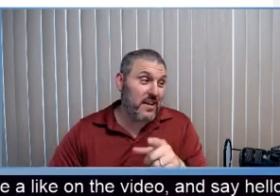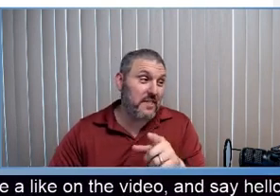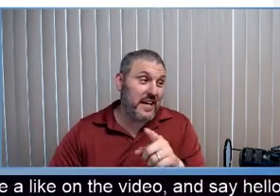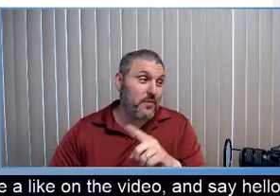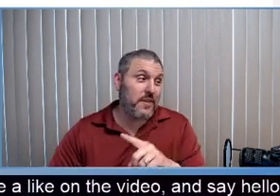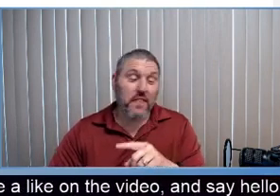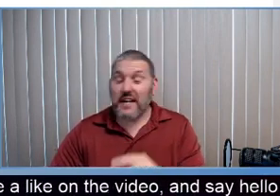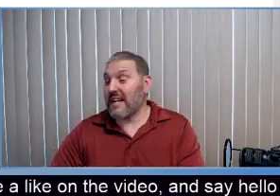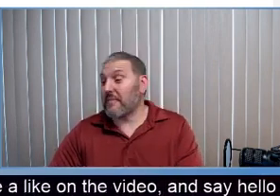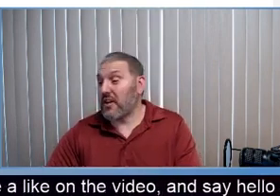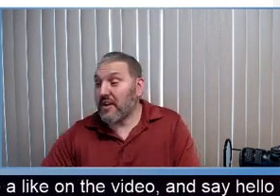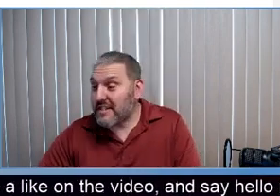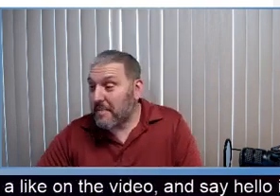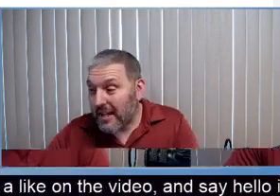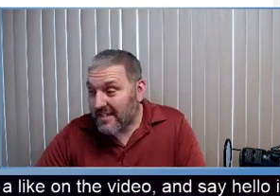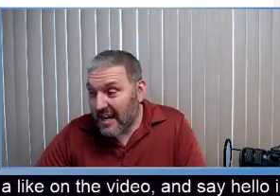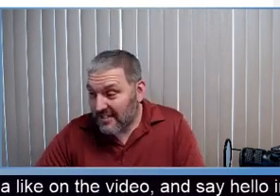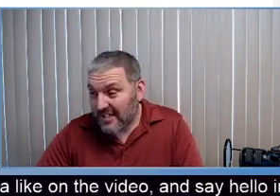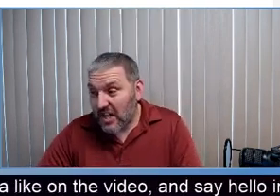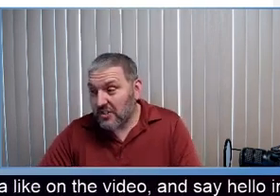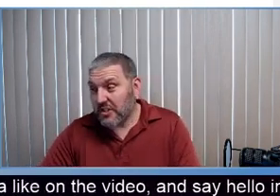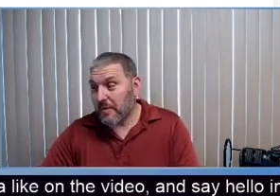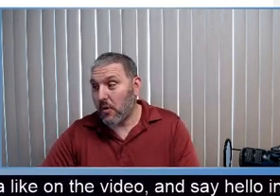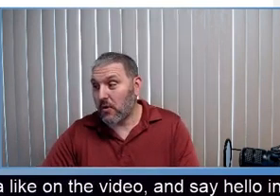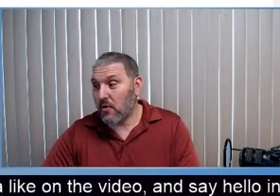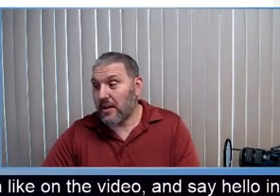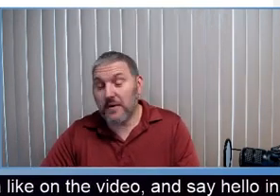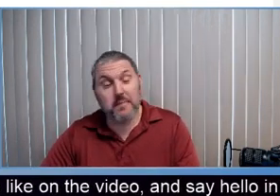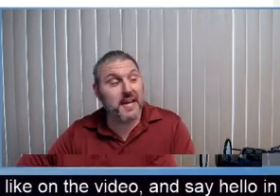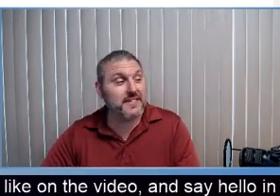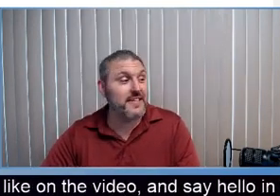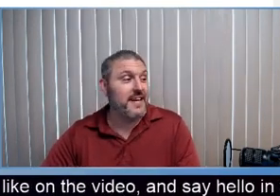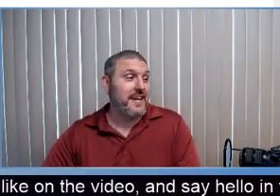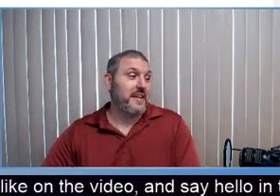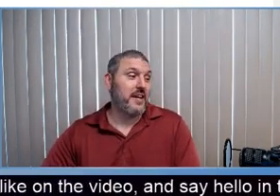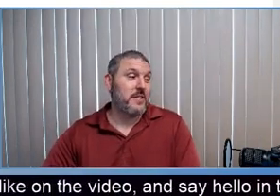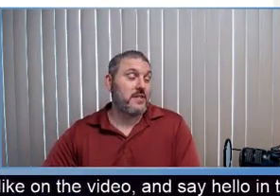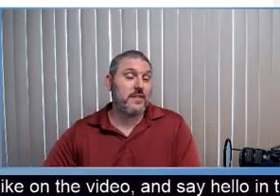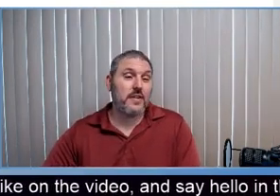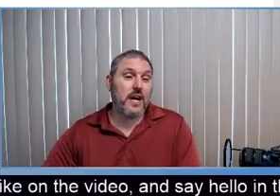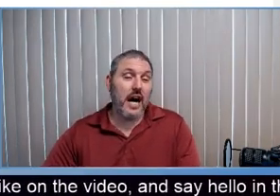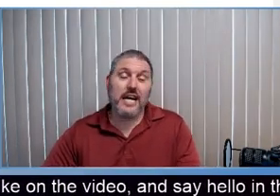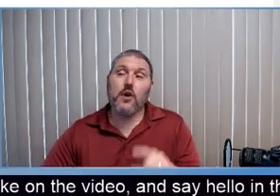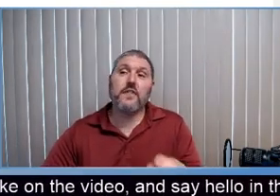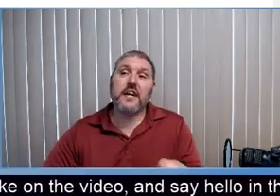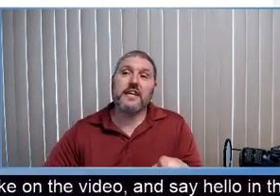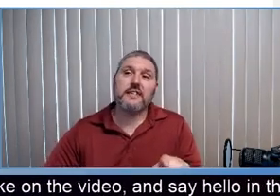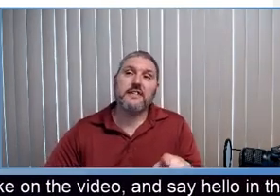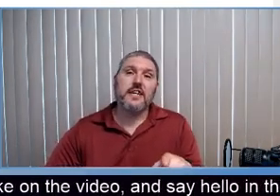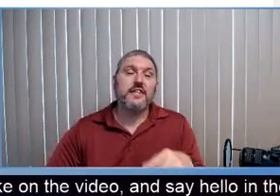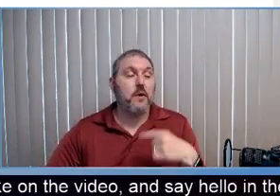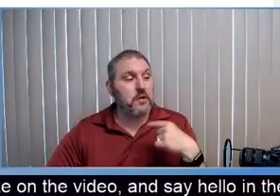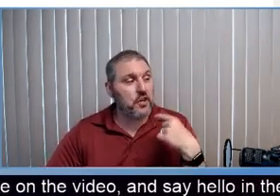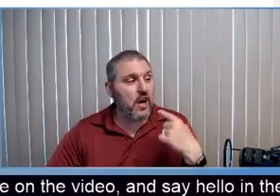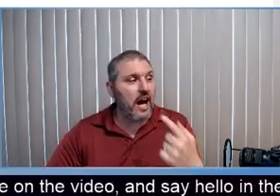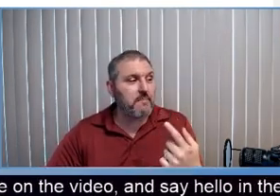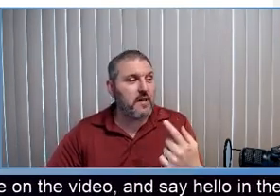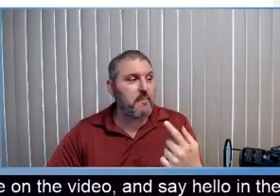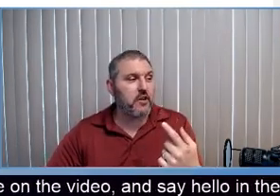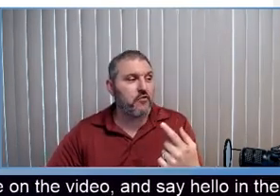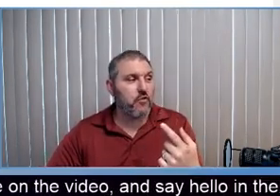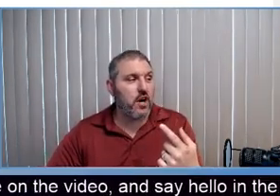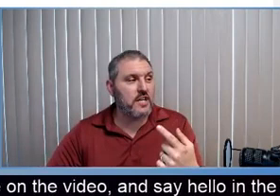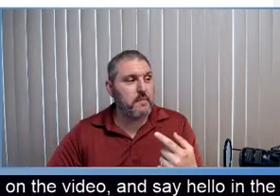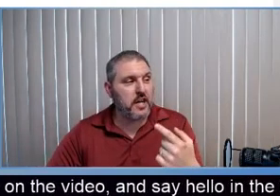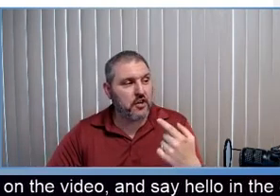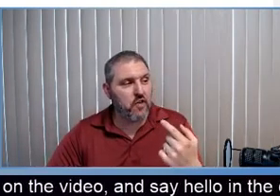Well, that's one of the things I'm curious about, a toxicology report, Gregory Pace. Because I know this, that when you're hopped up